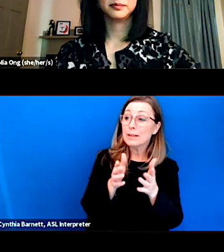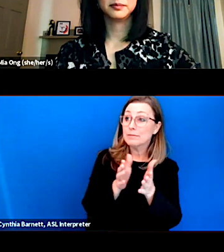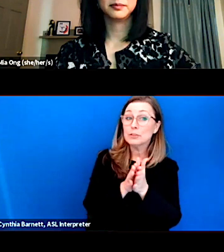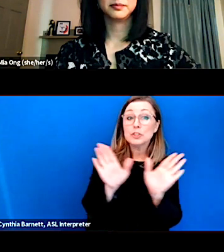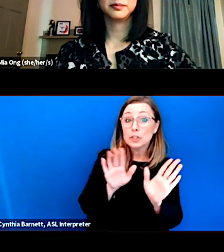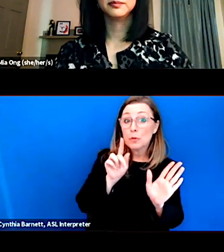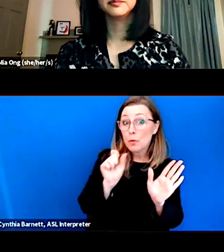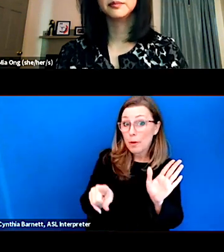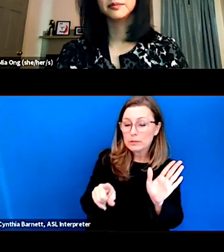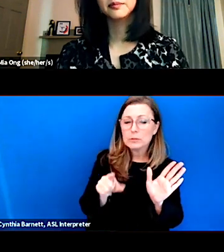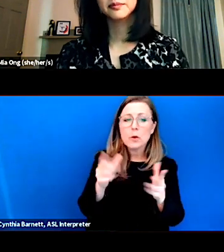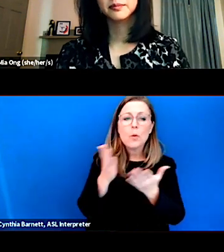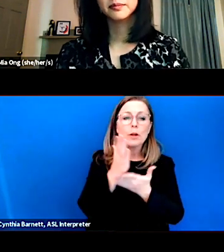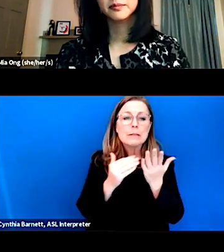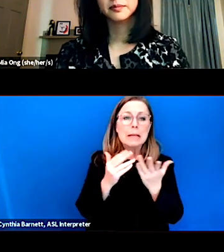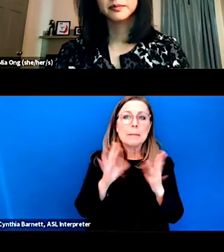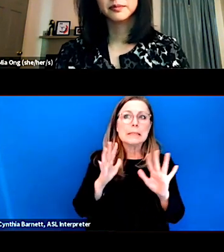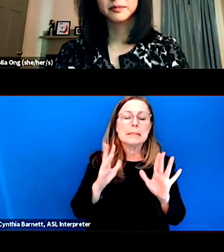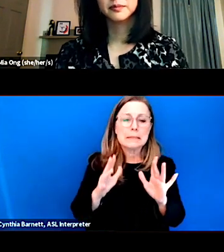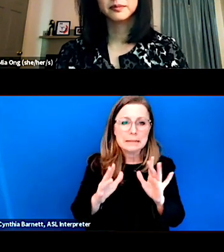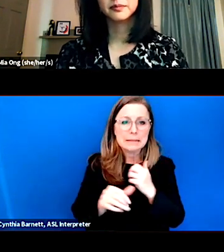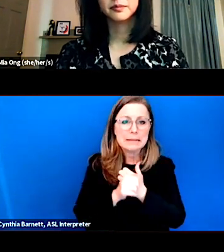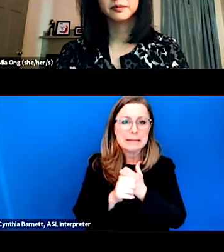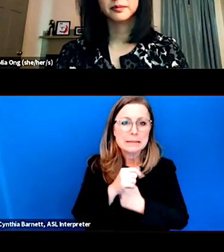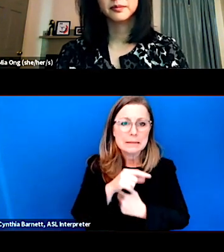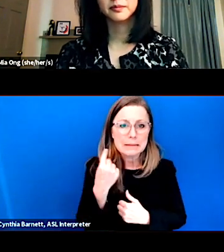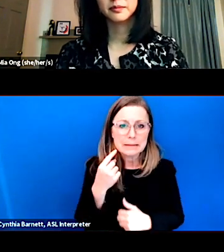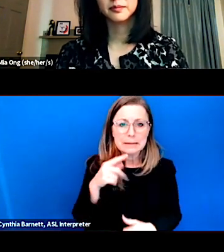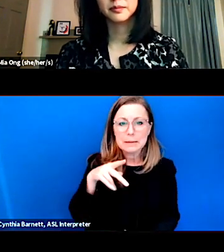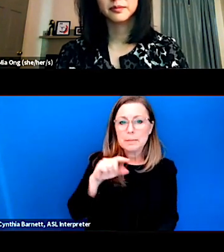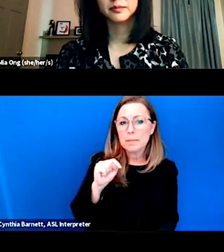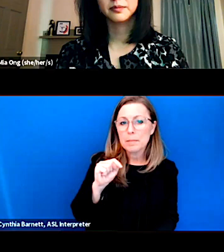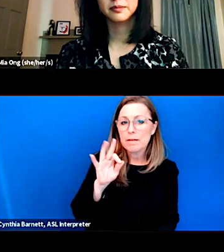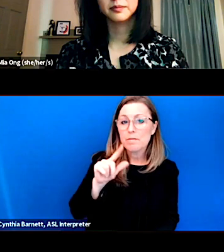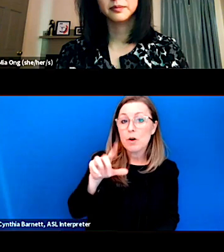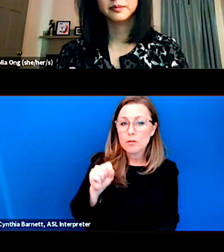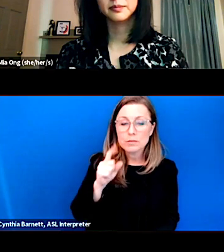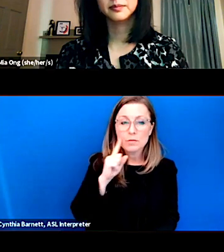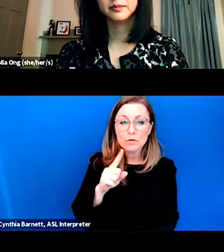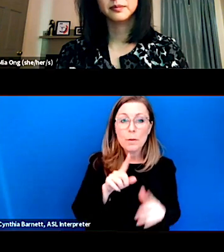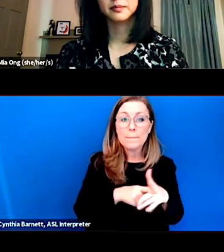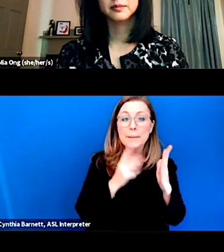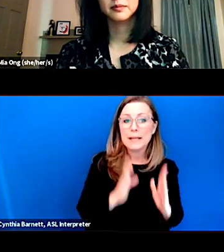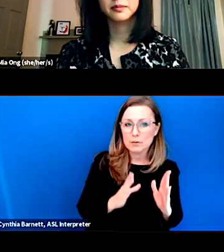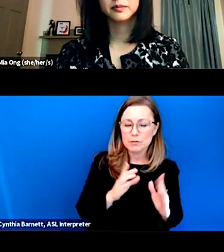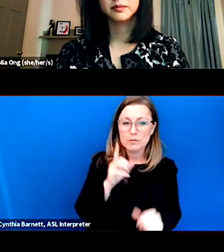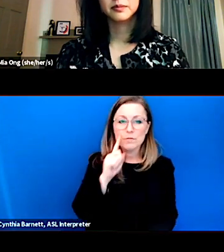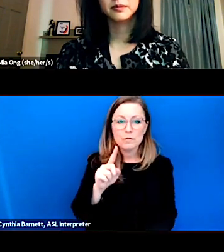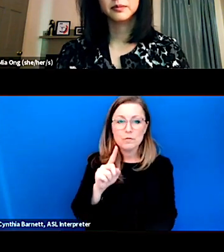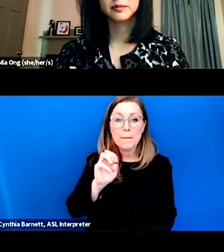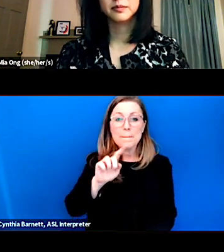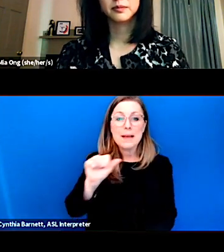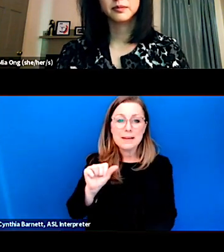what are some of the pitfalls that beginners to metasynthesis? What do you find there?